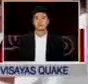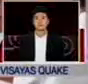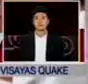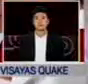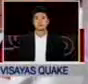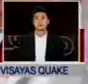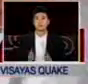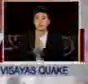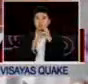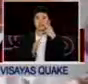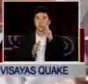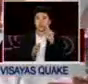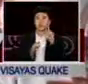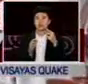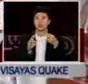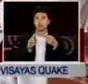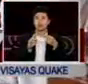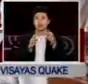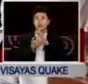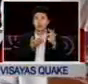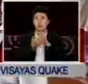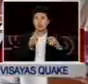Ask the witness. No.